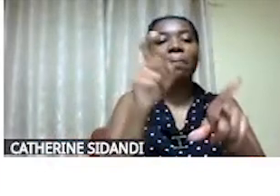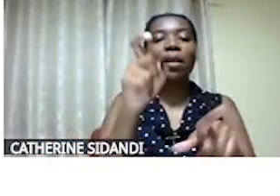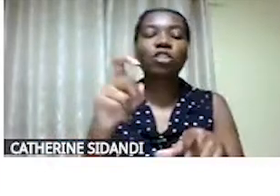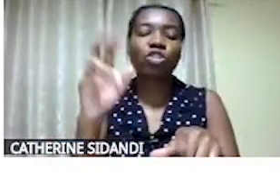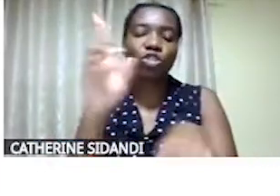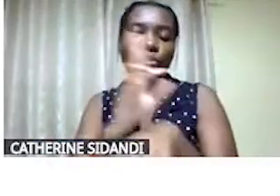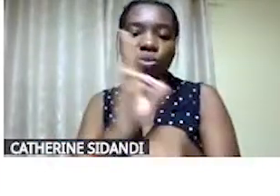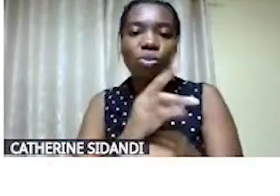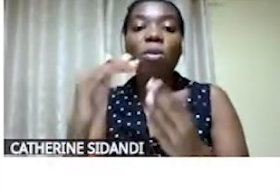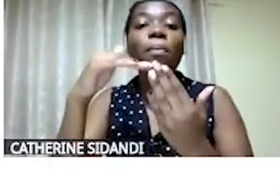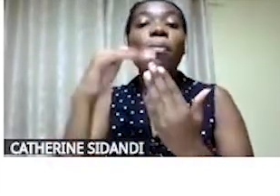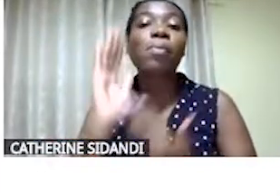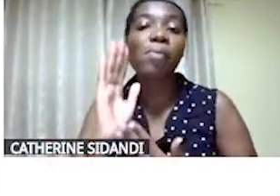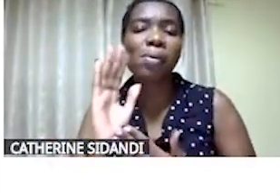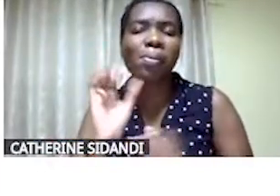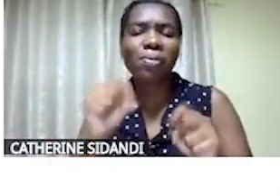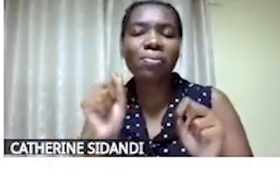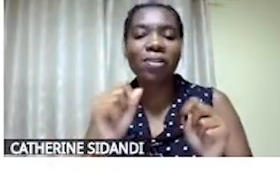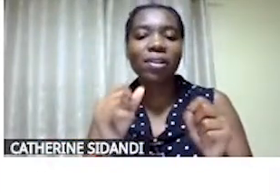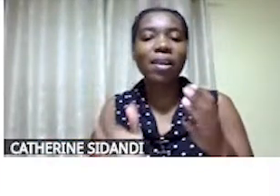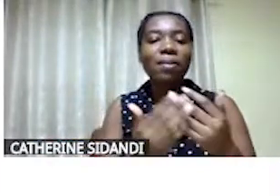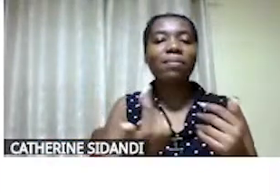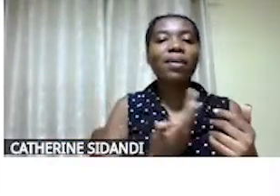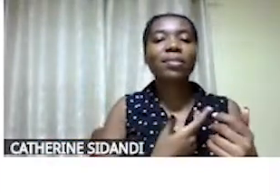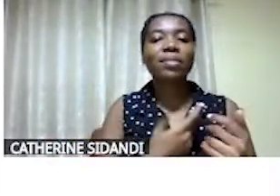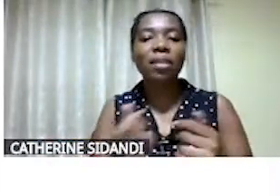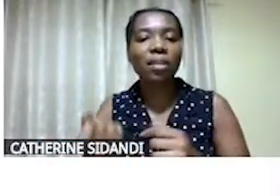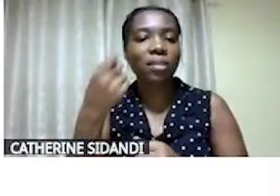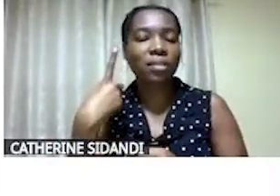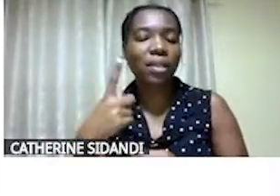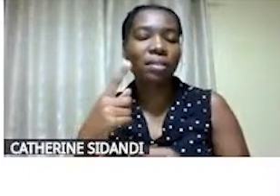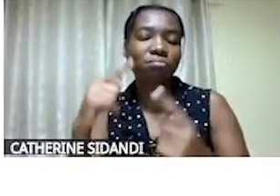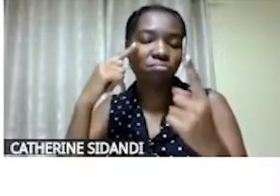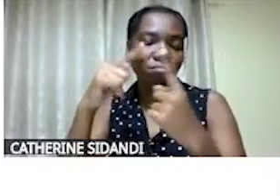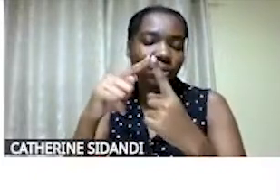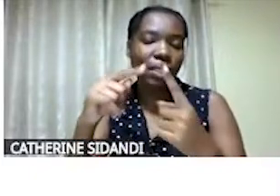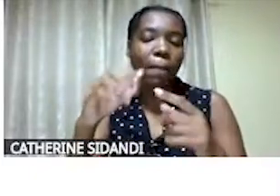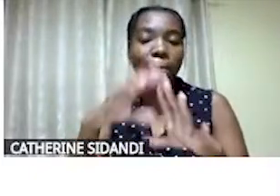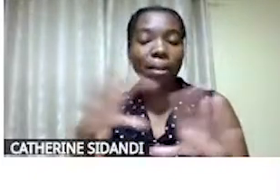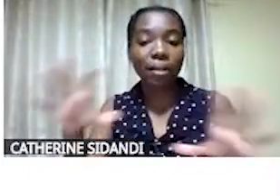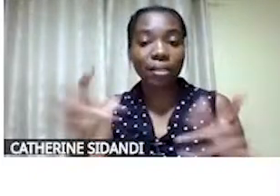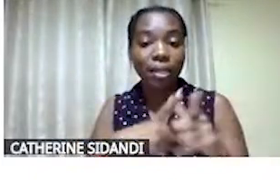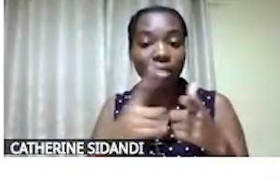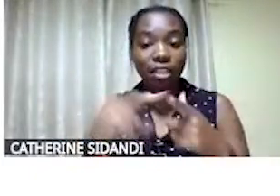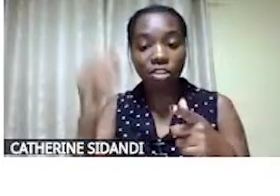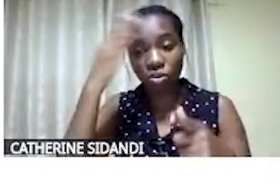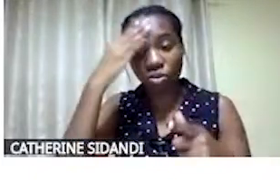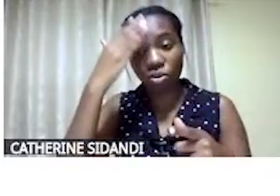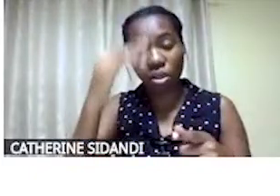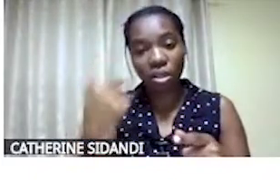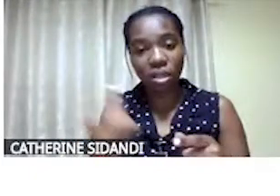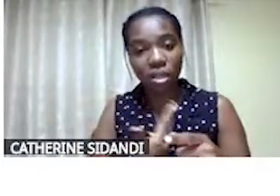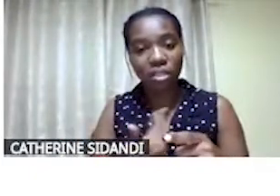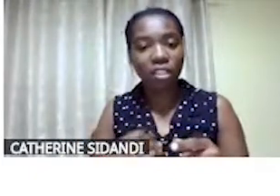your strategy. Once you understand the target market, then you're able to say, this is how we are going to set up. So it gives direction to the